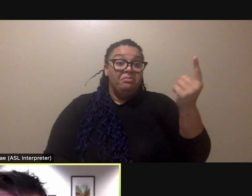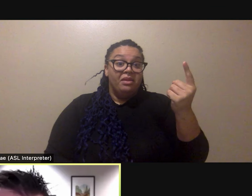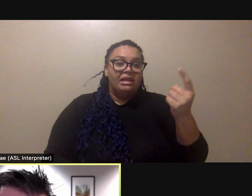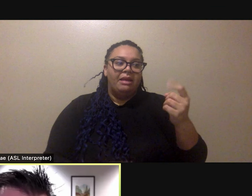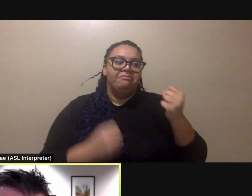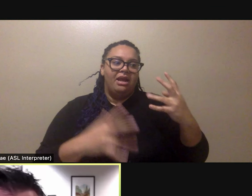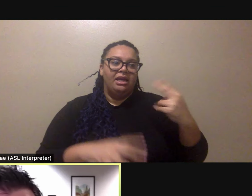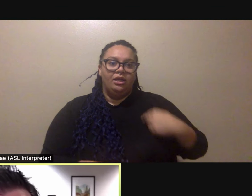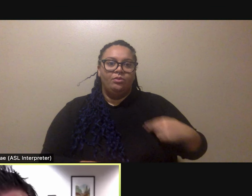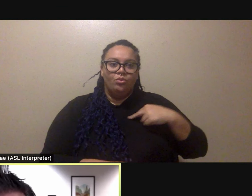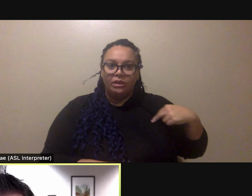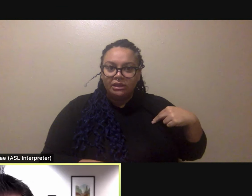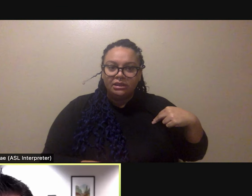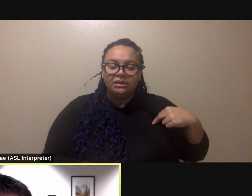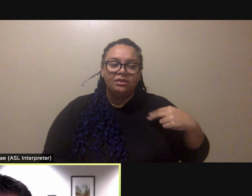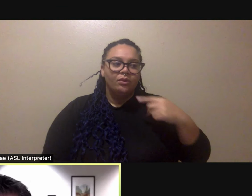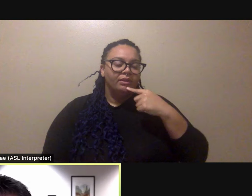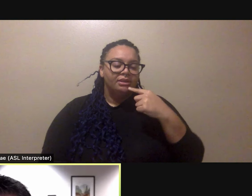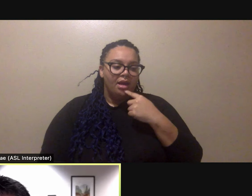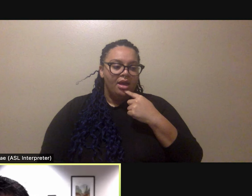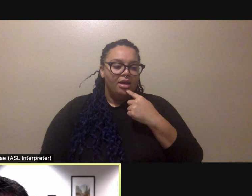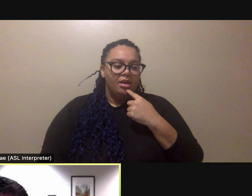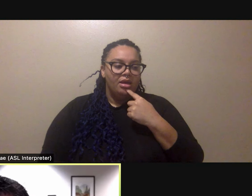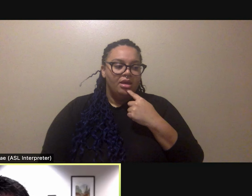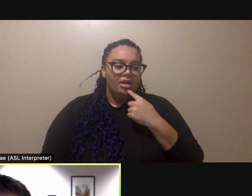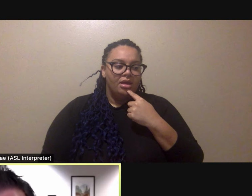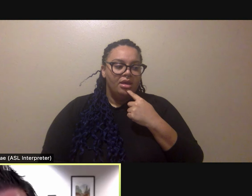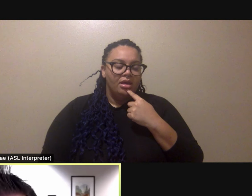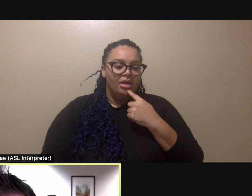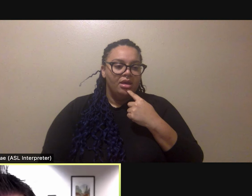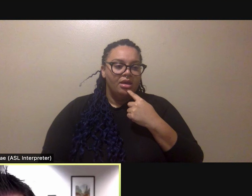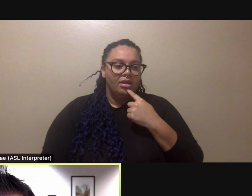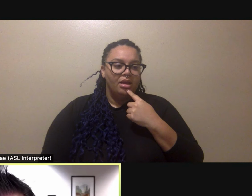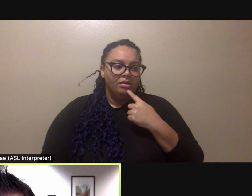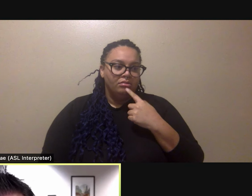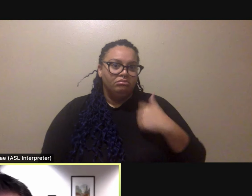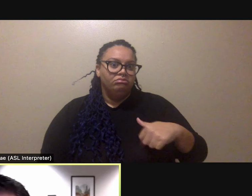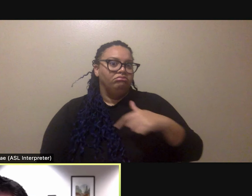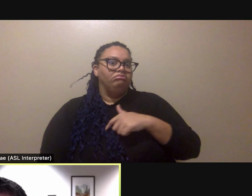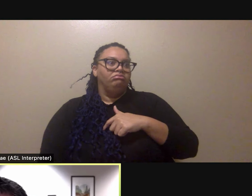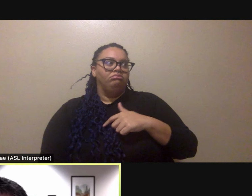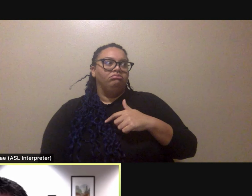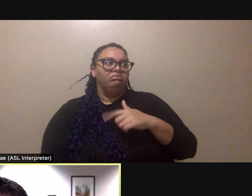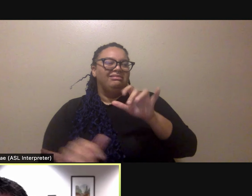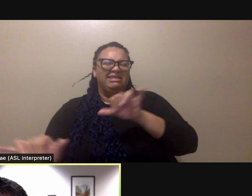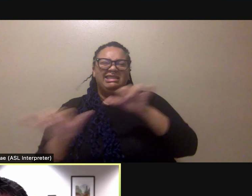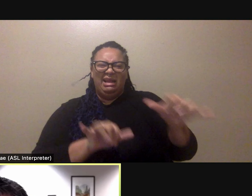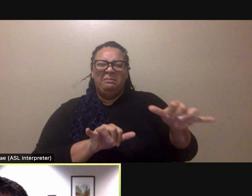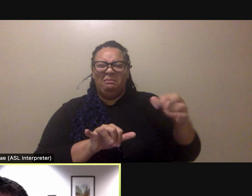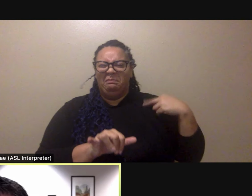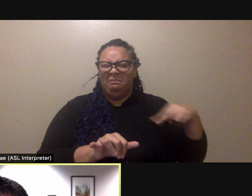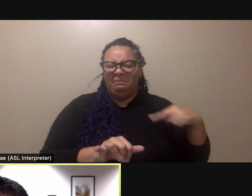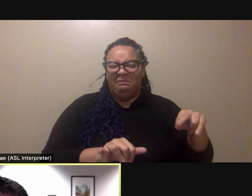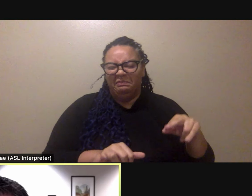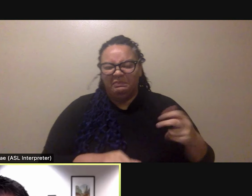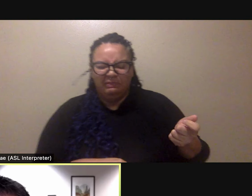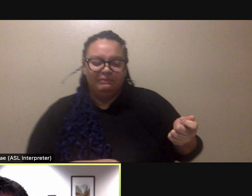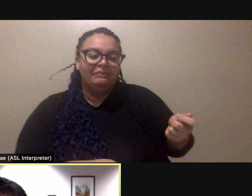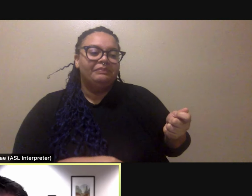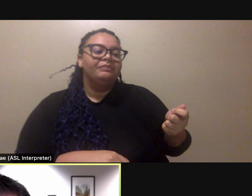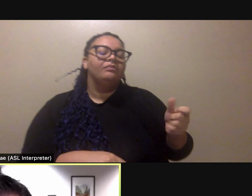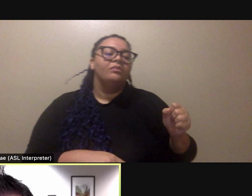in like hundreds of years before had same campaigns they had tried to do against slavery. The abolitionists were